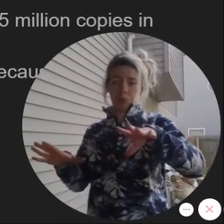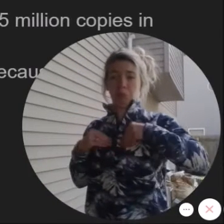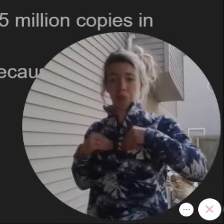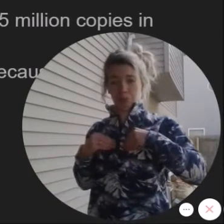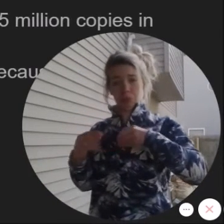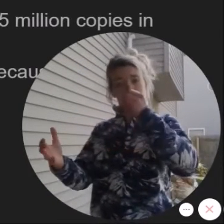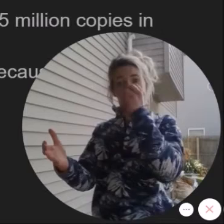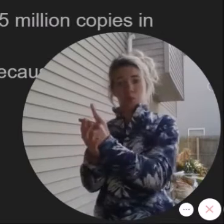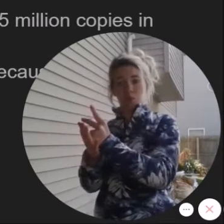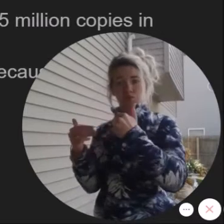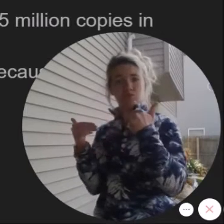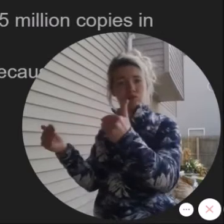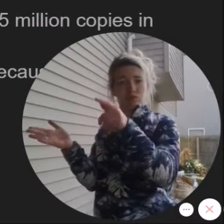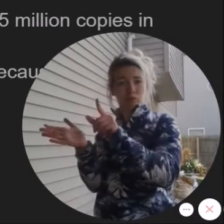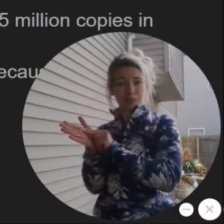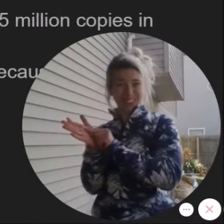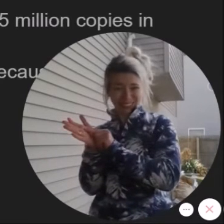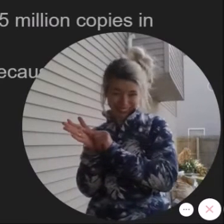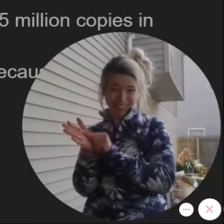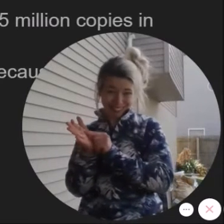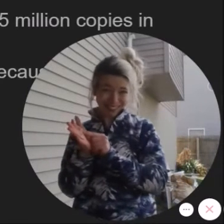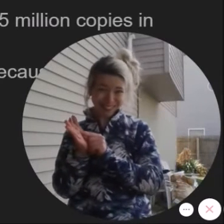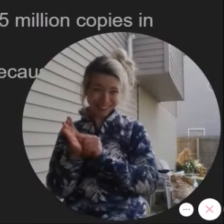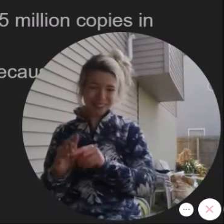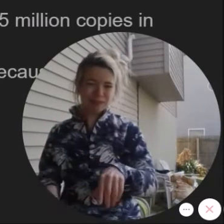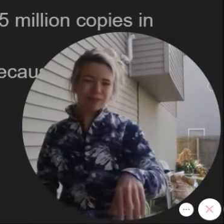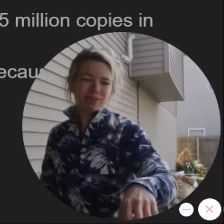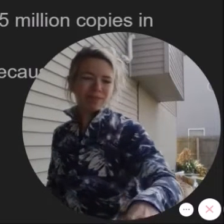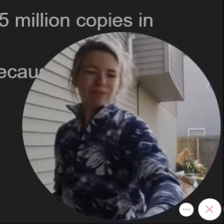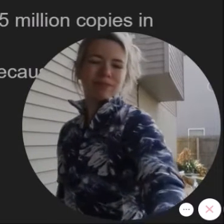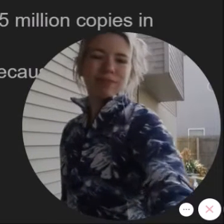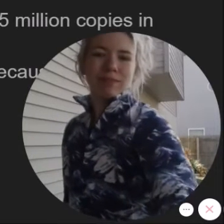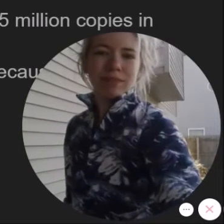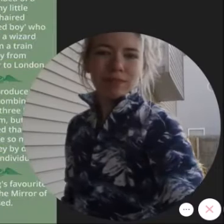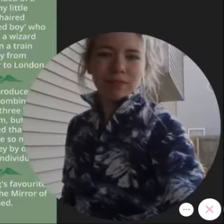dad agreed and accepted the offer and approved it to get published.